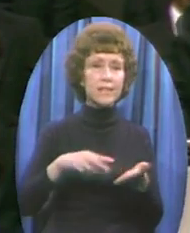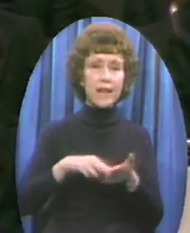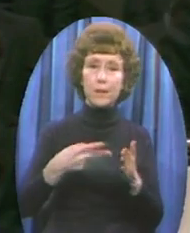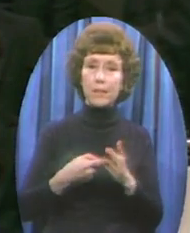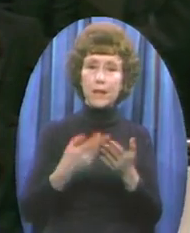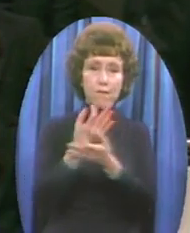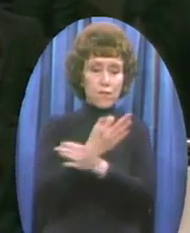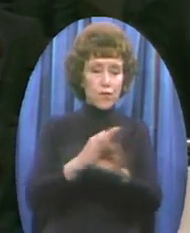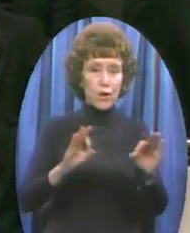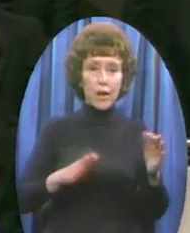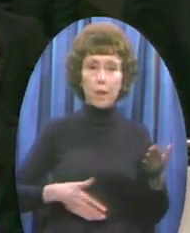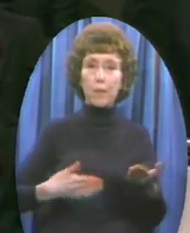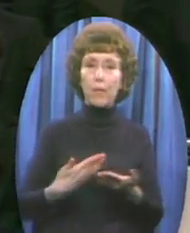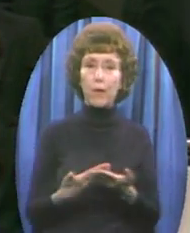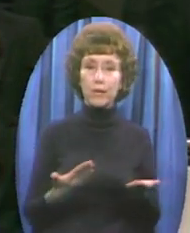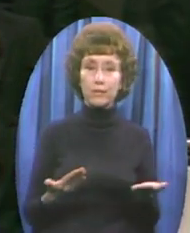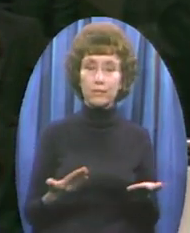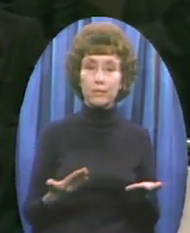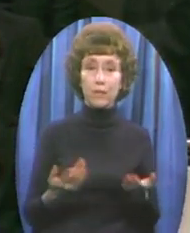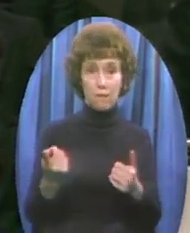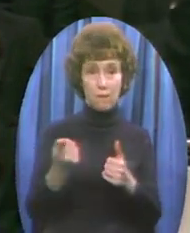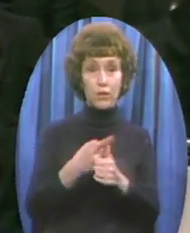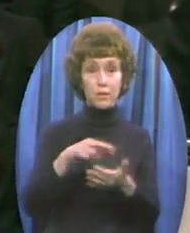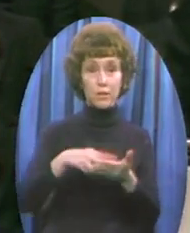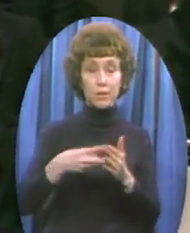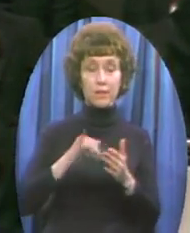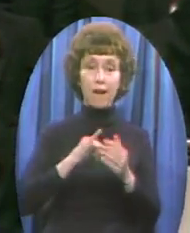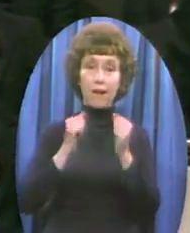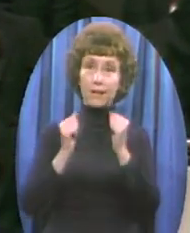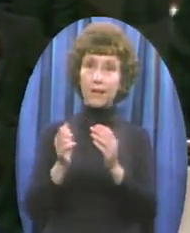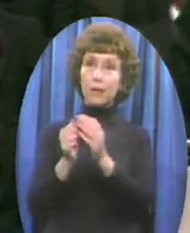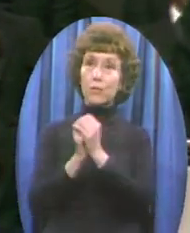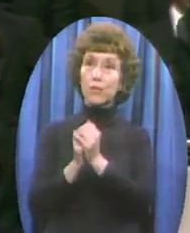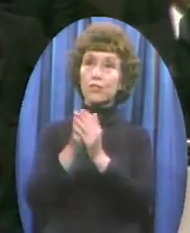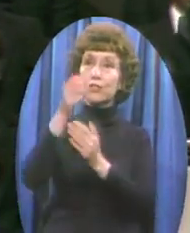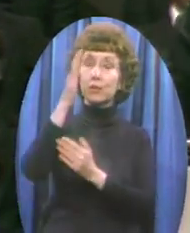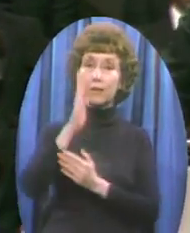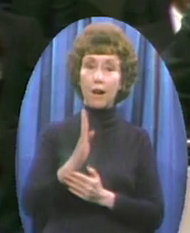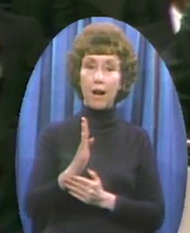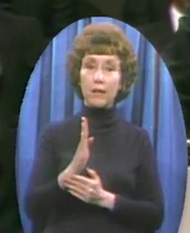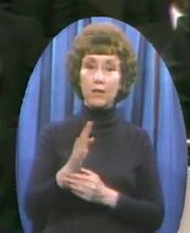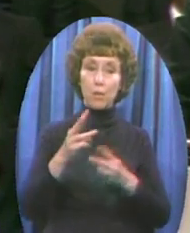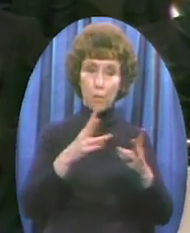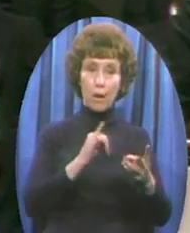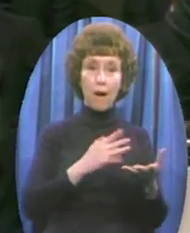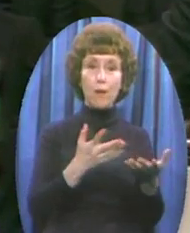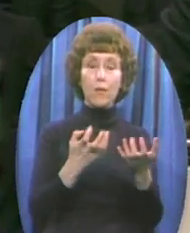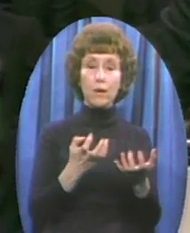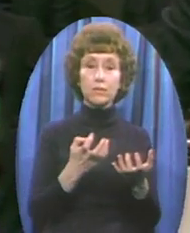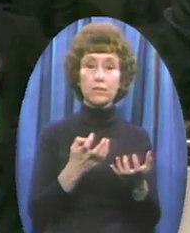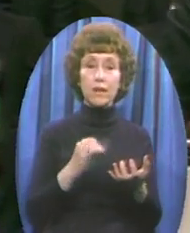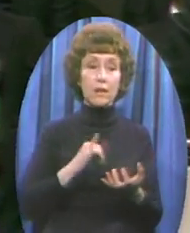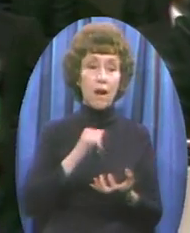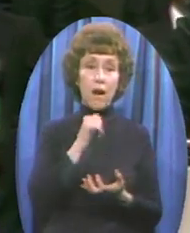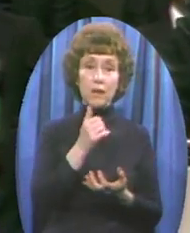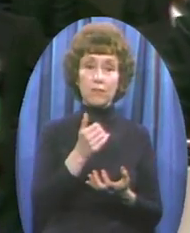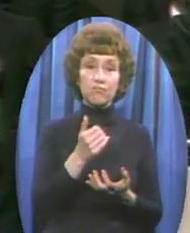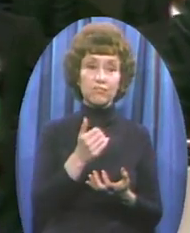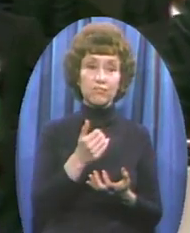all, it means that I can worship God according to the dictates of my heart. I do not appreciate the doctrine of Madeleine Murray